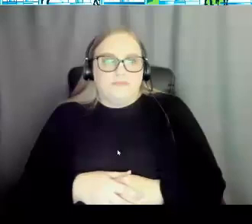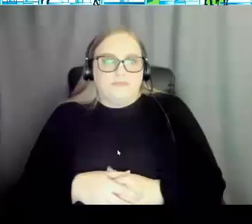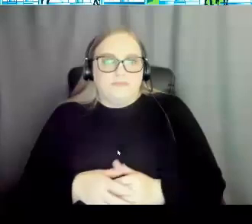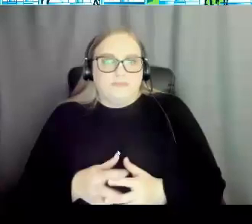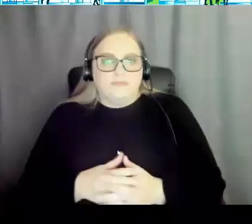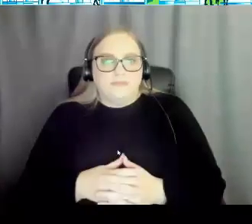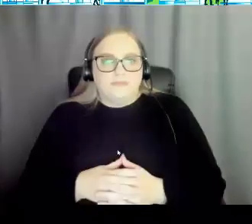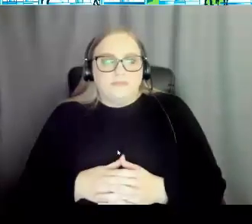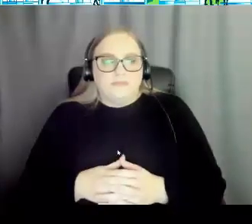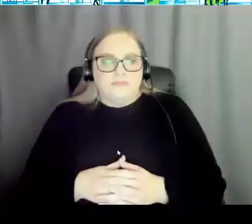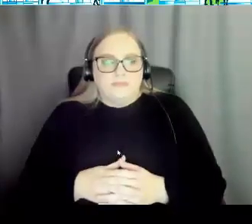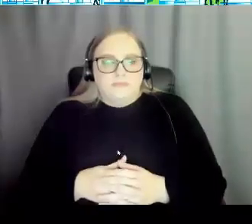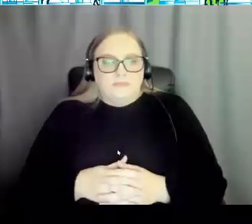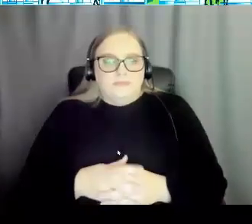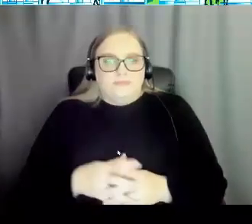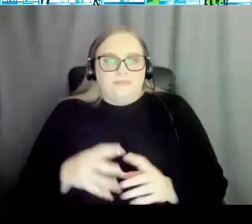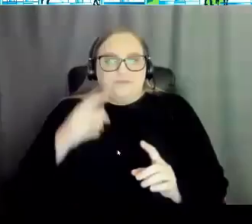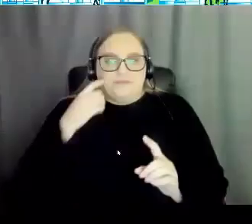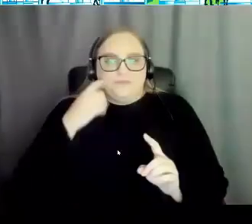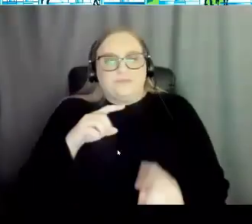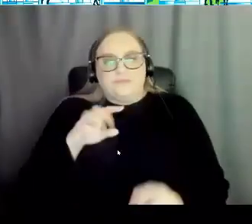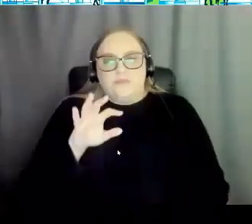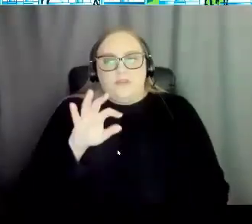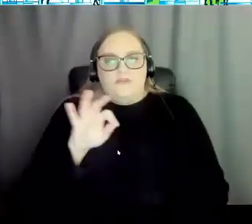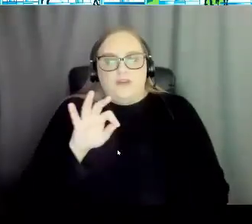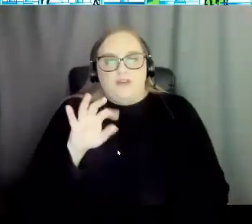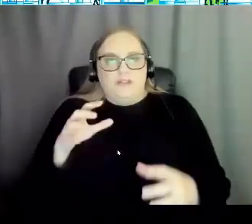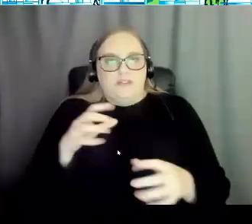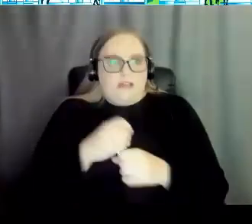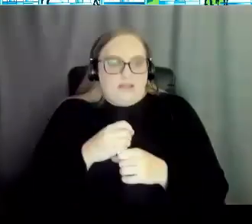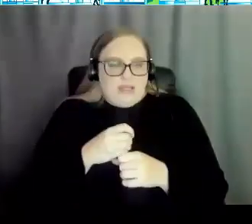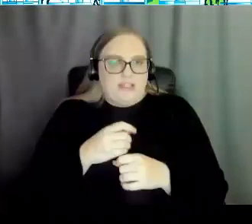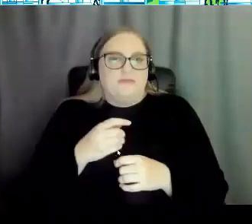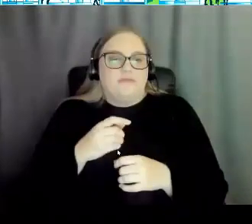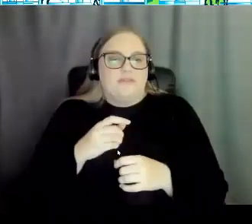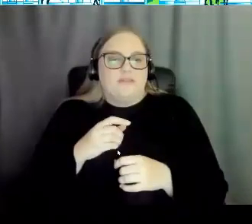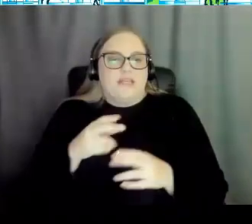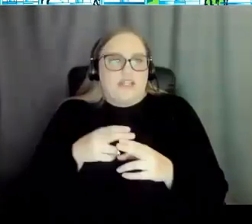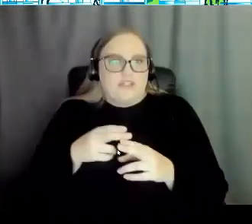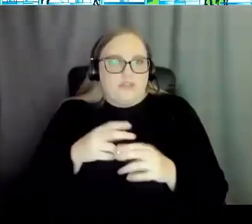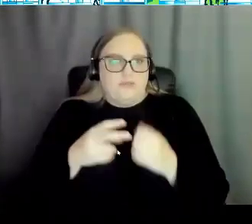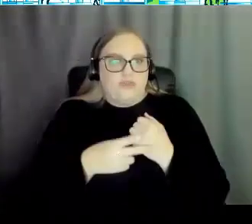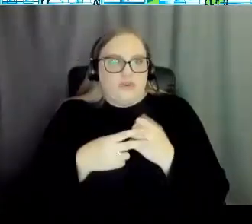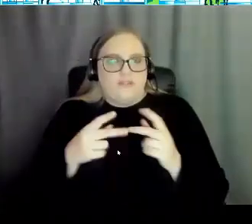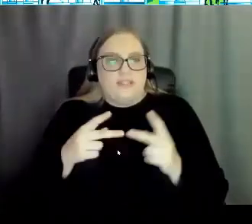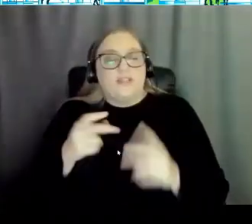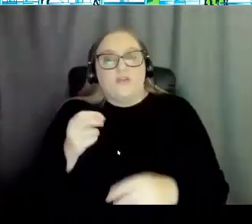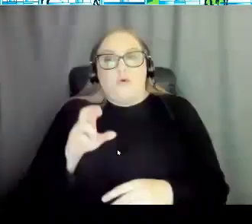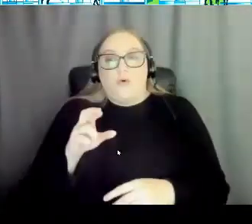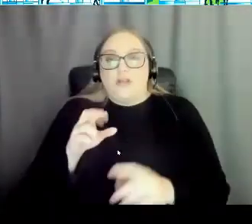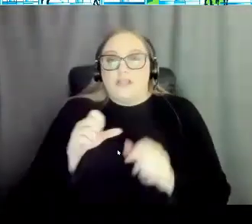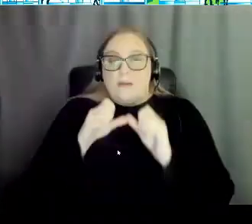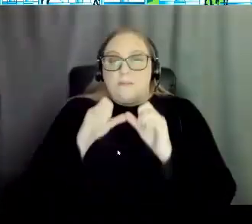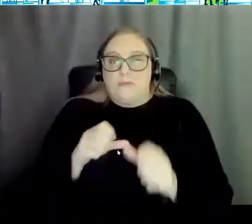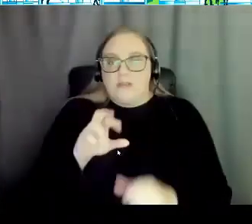is this for federal consolidated interim storage facilities? Or could this also be for a permanent repository,